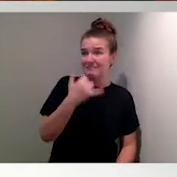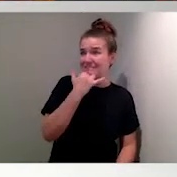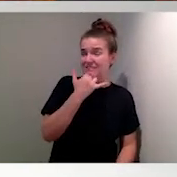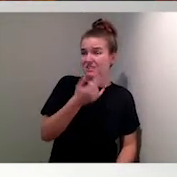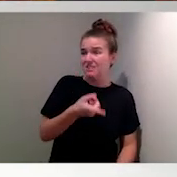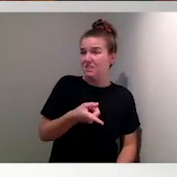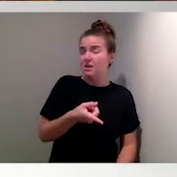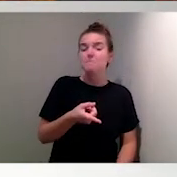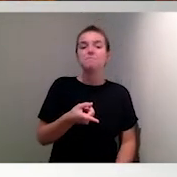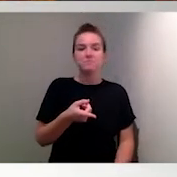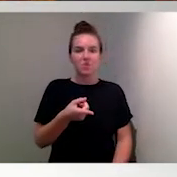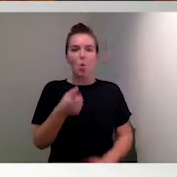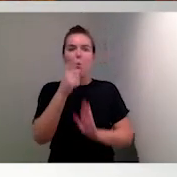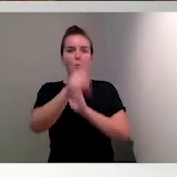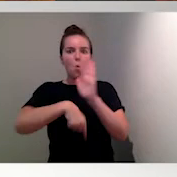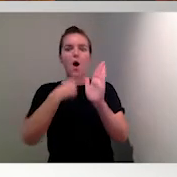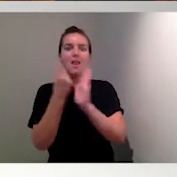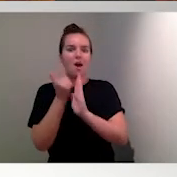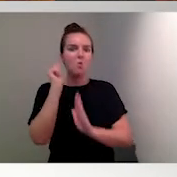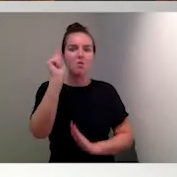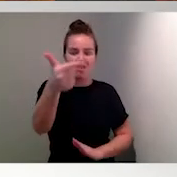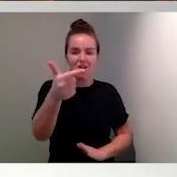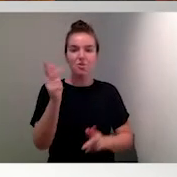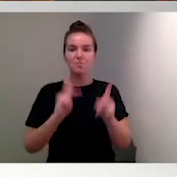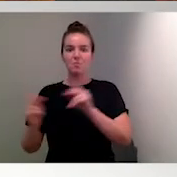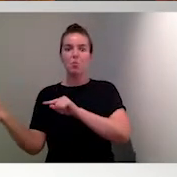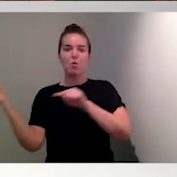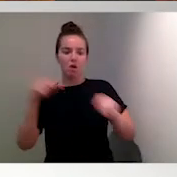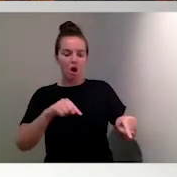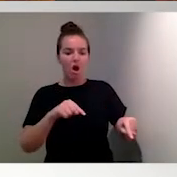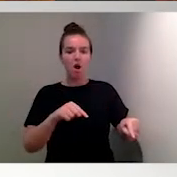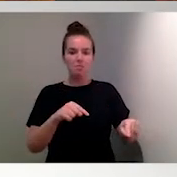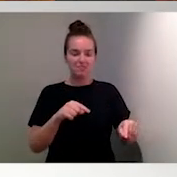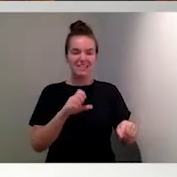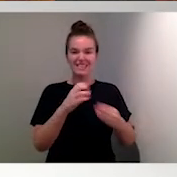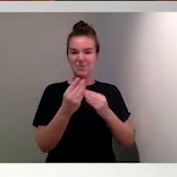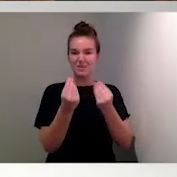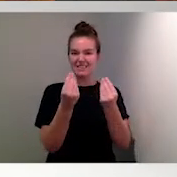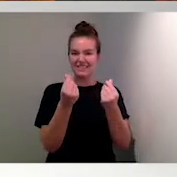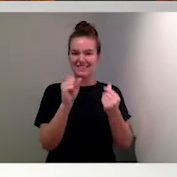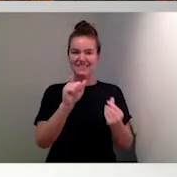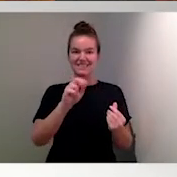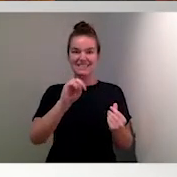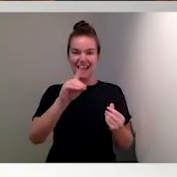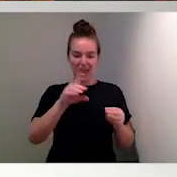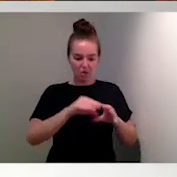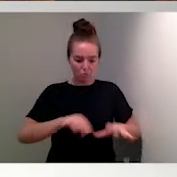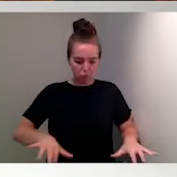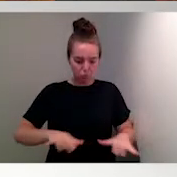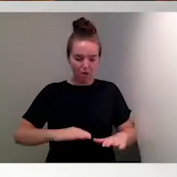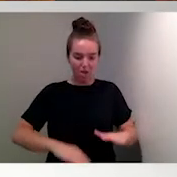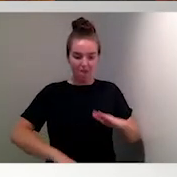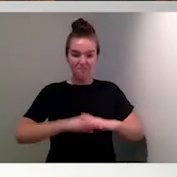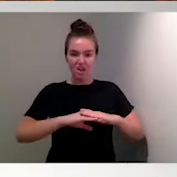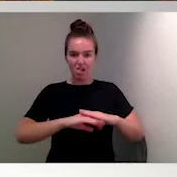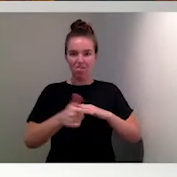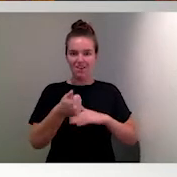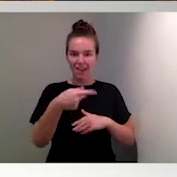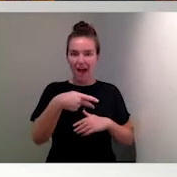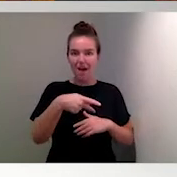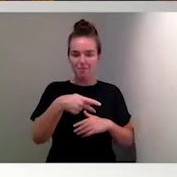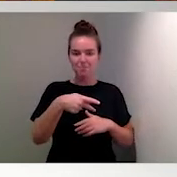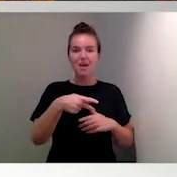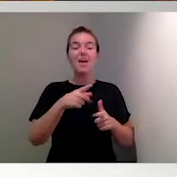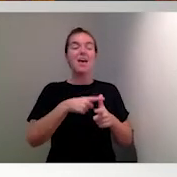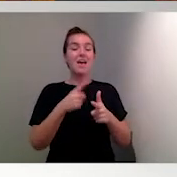then they put down a carpet so that way it was completely smooth for me. So you may have something that is